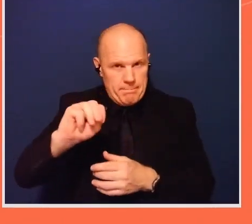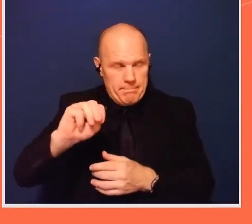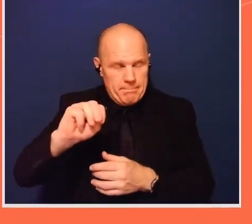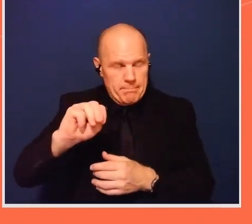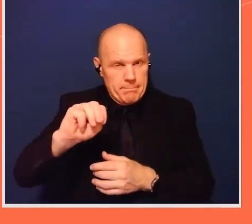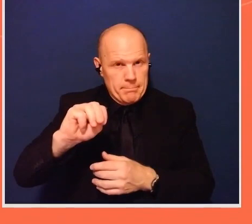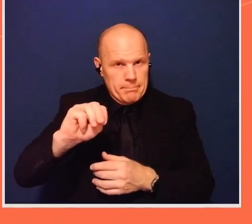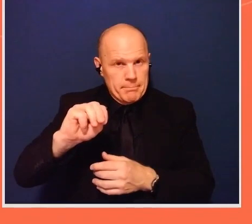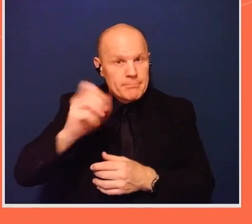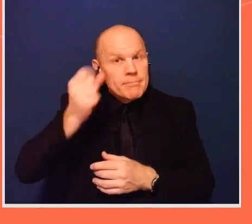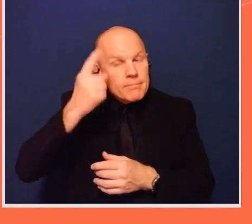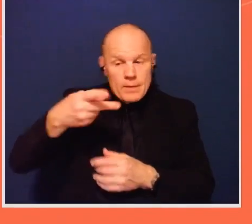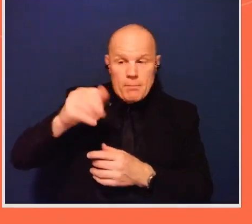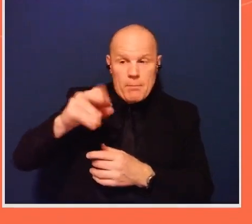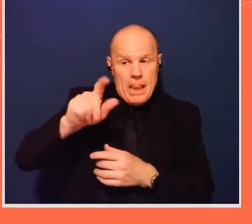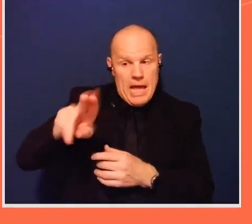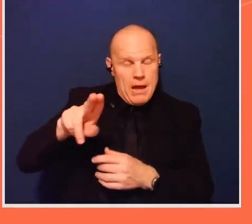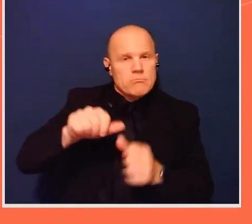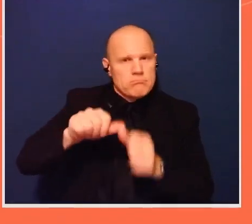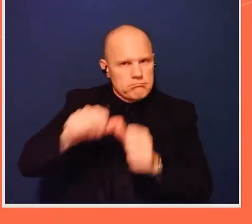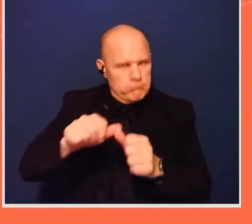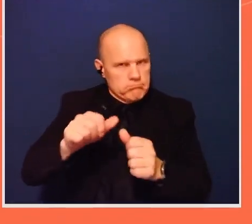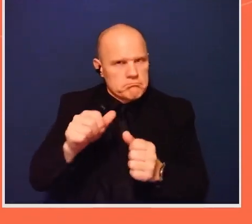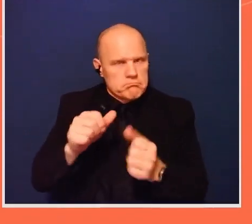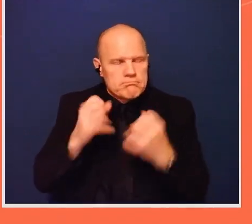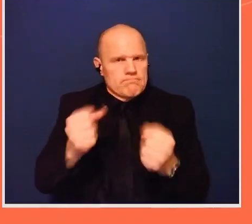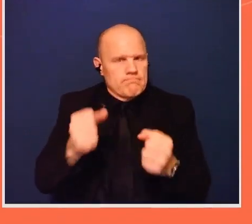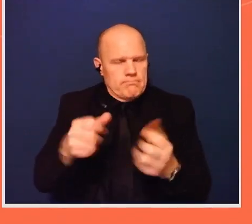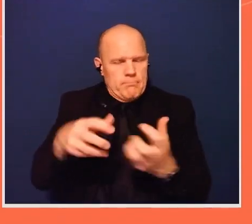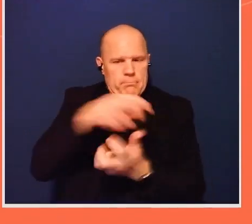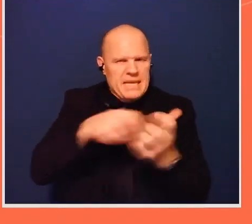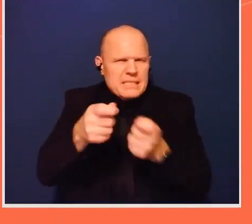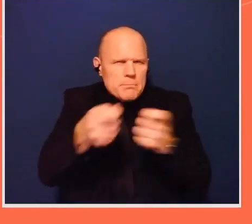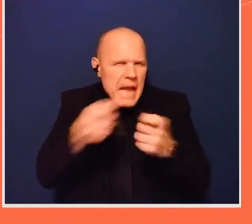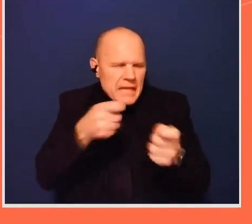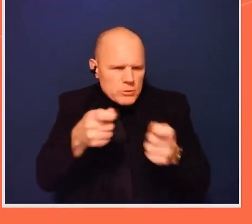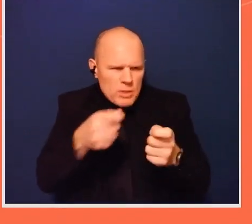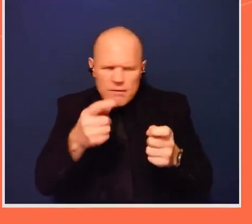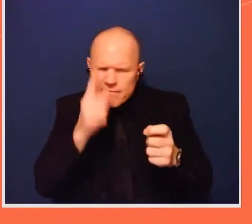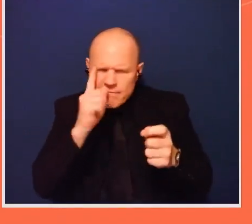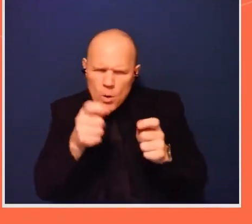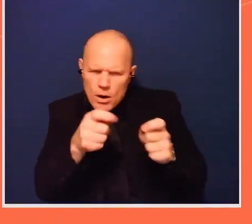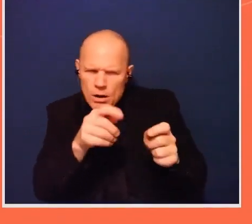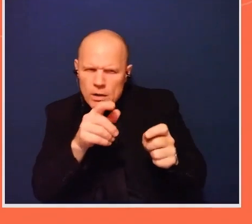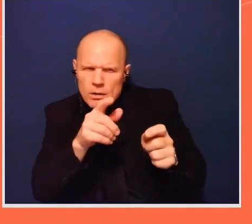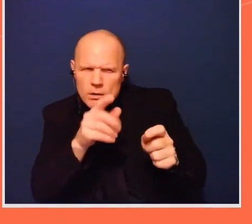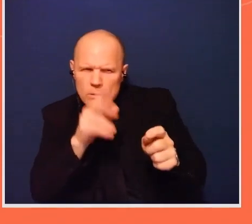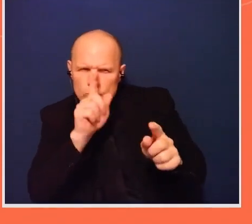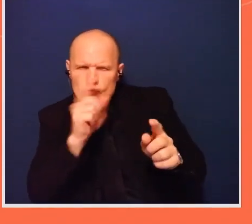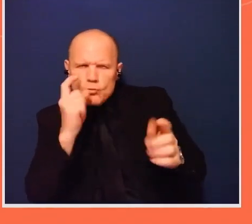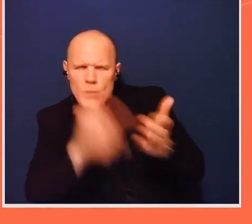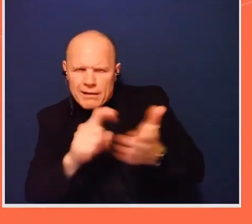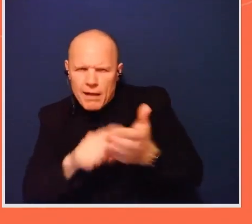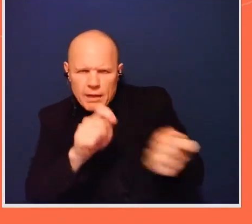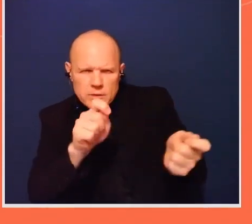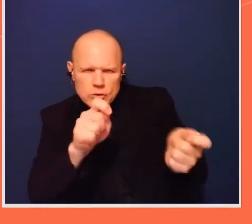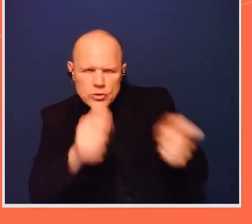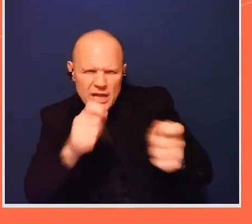ngarbab. Aele ngungil adabel optoy salad lola waitet